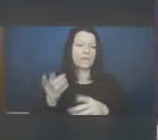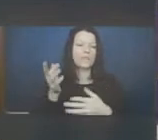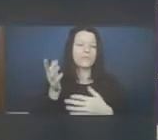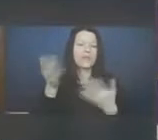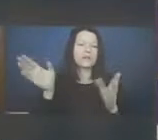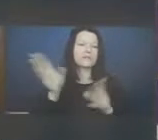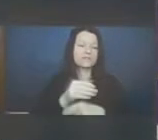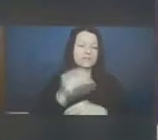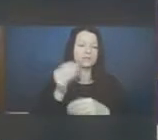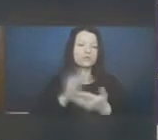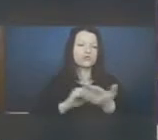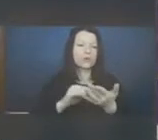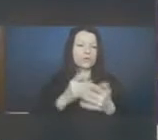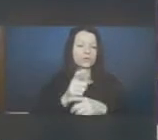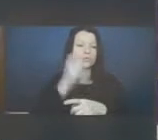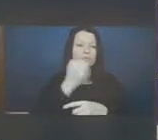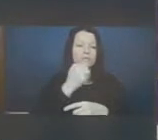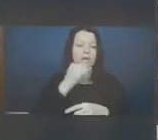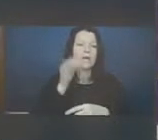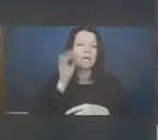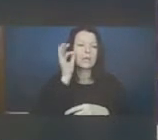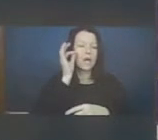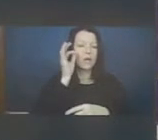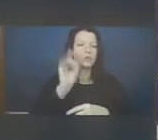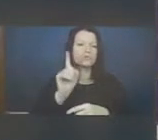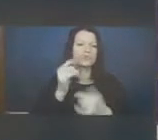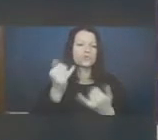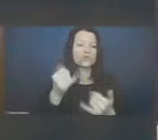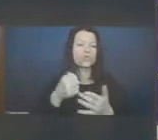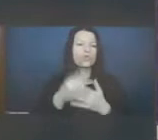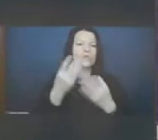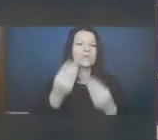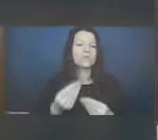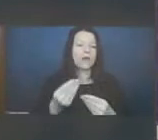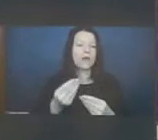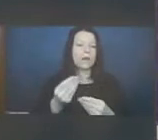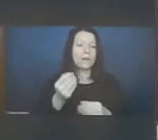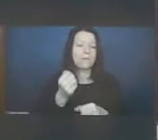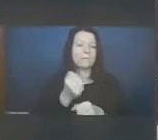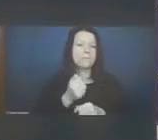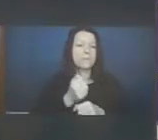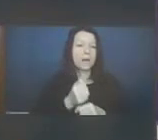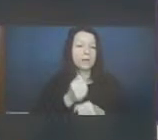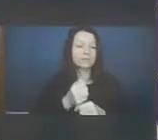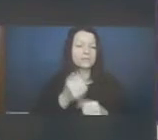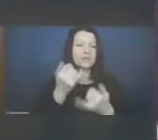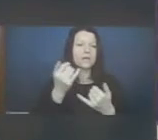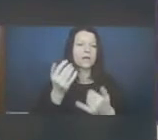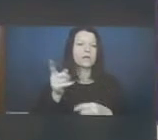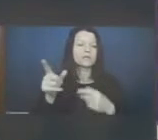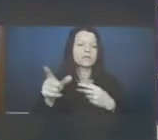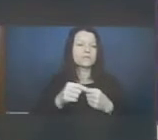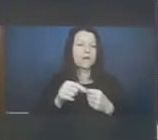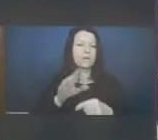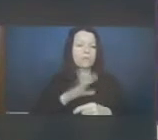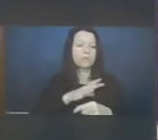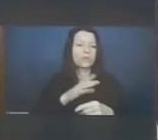the scenes. Once again, thank you very much. Again, on this Labor Day, we have had with us